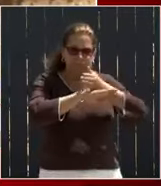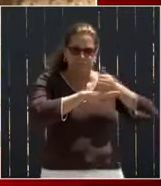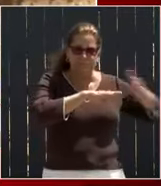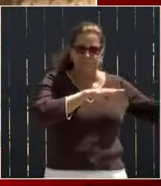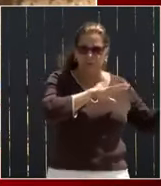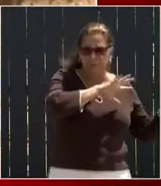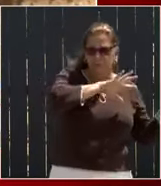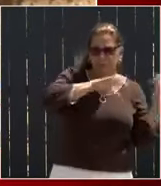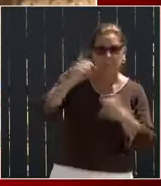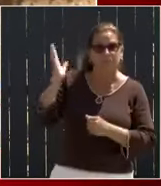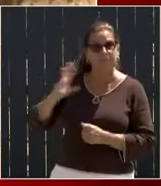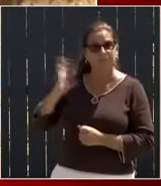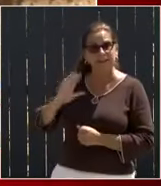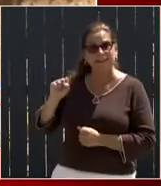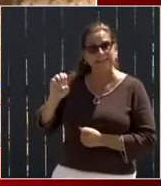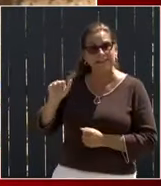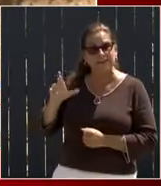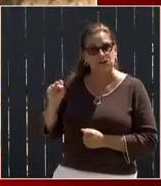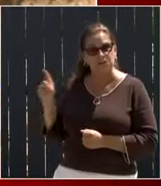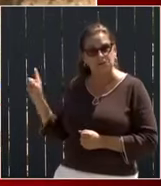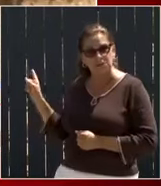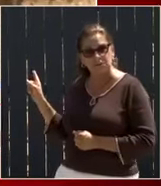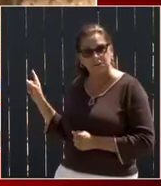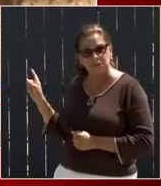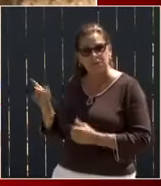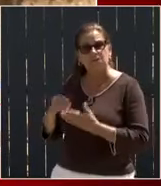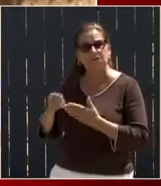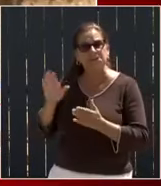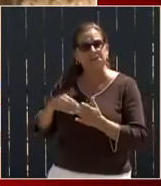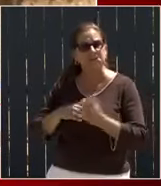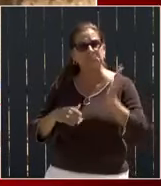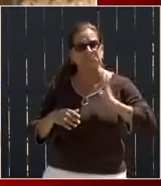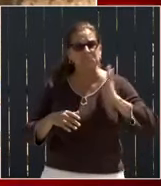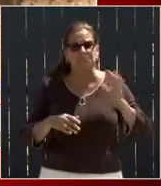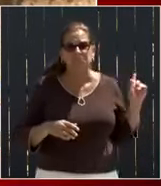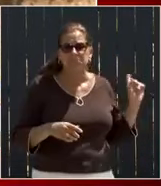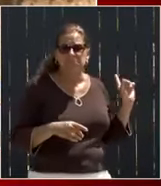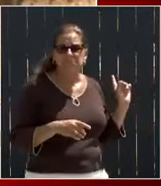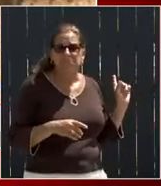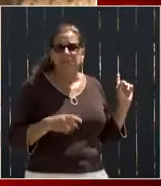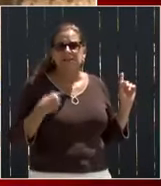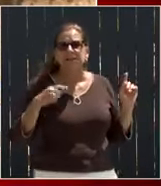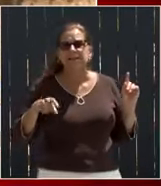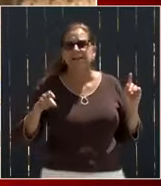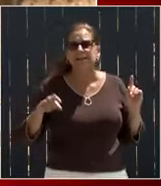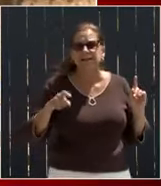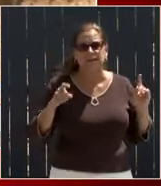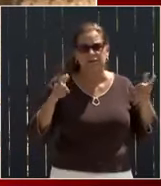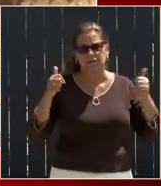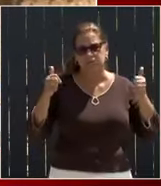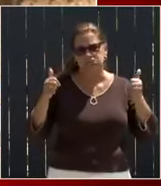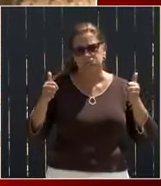This shopping center was a place that the community needed and used. As time went on, things changed. This shopping center was